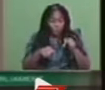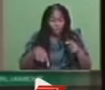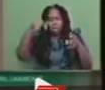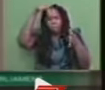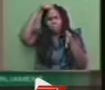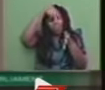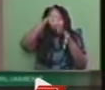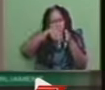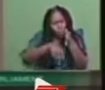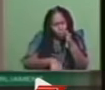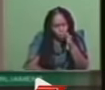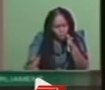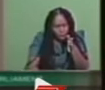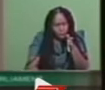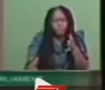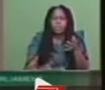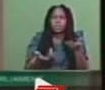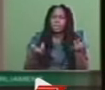in our last year.